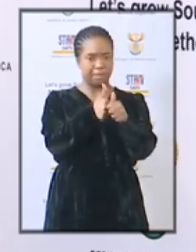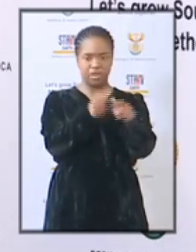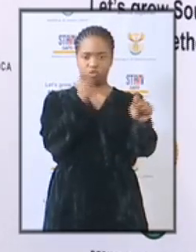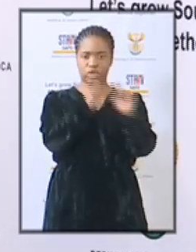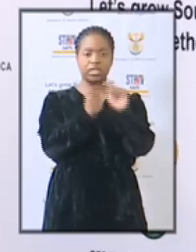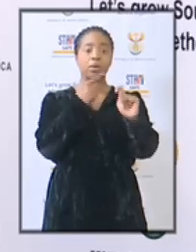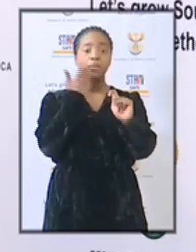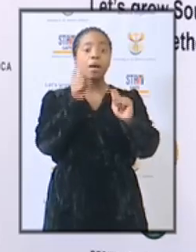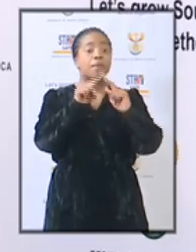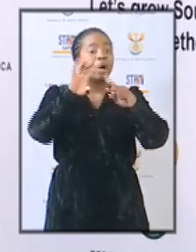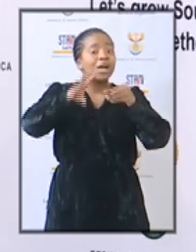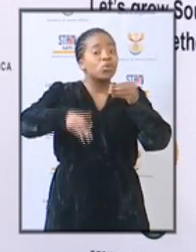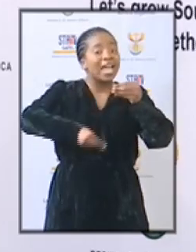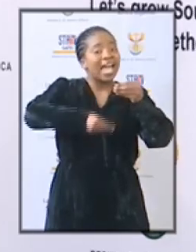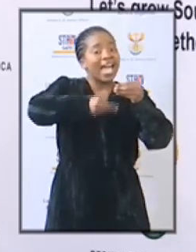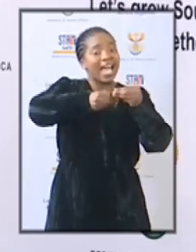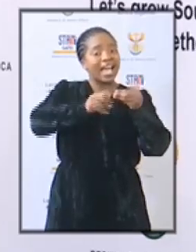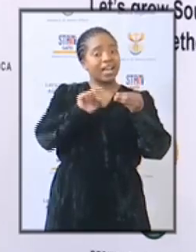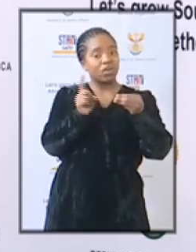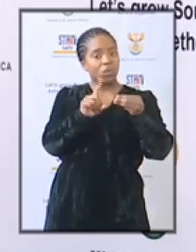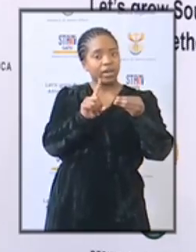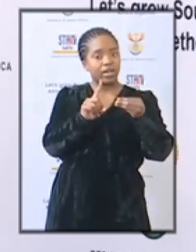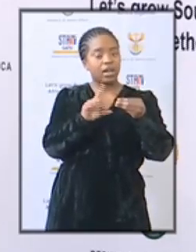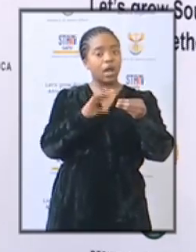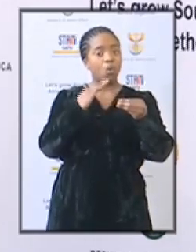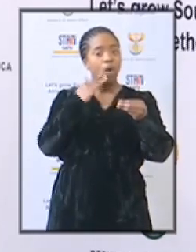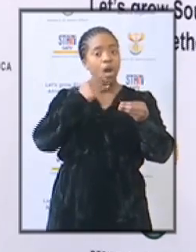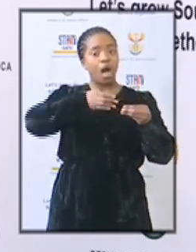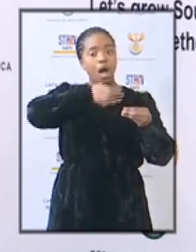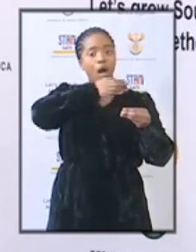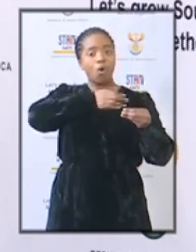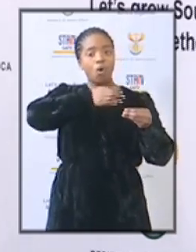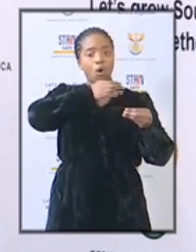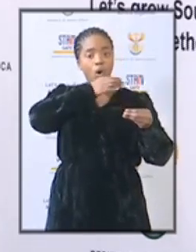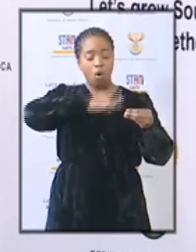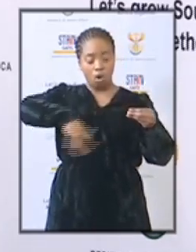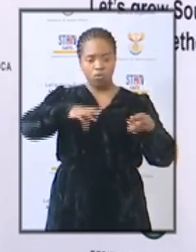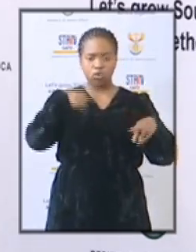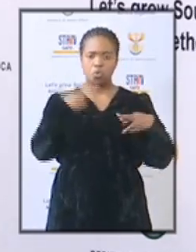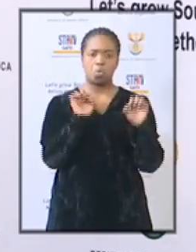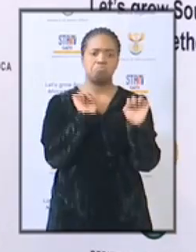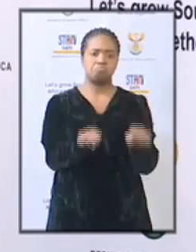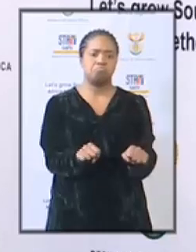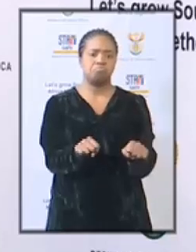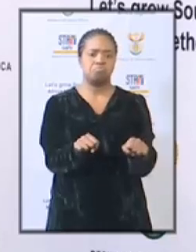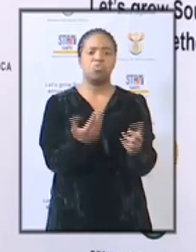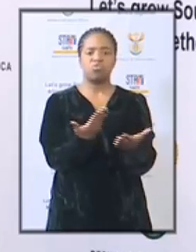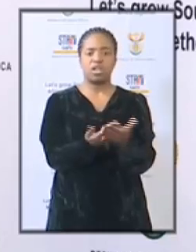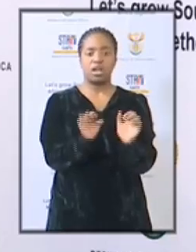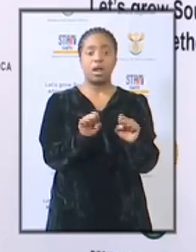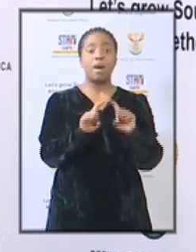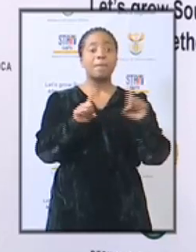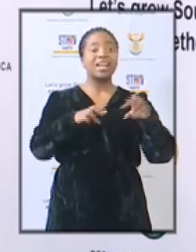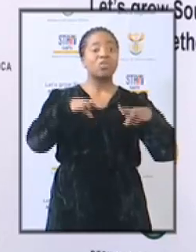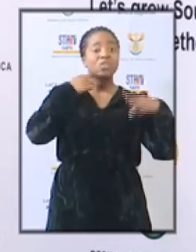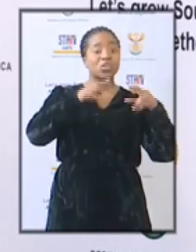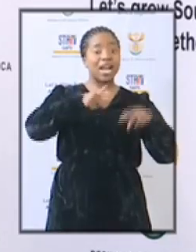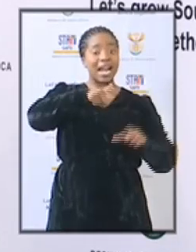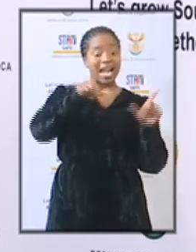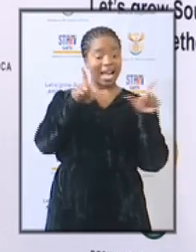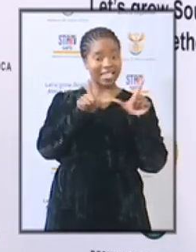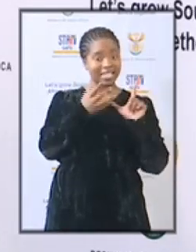In addition to this is the on-site consumption of alcohol, which is permitted for licensed restaurants and